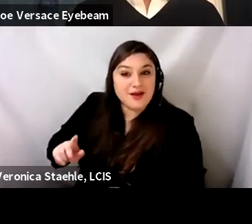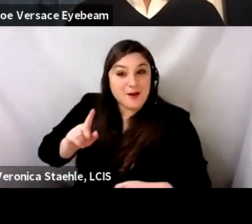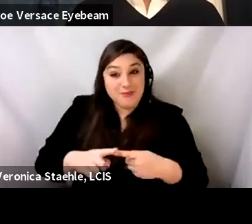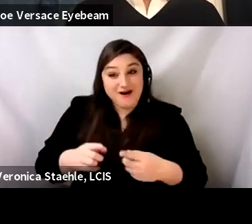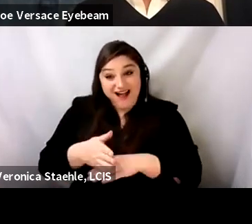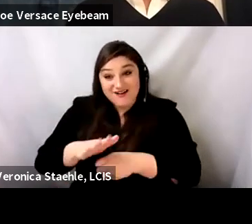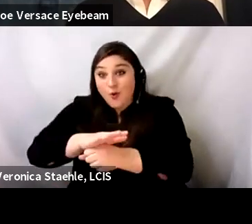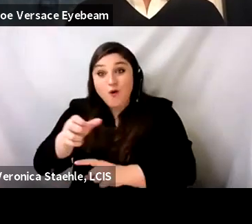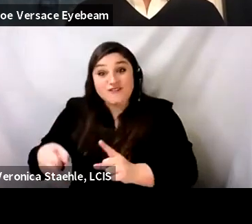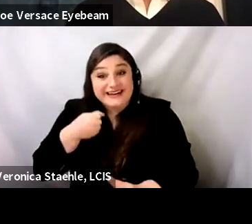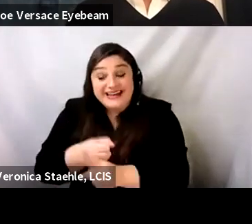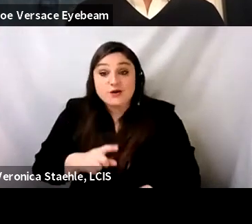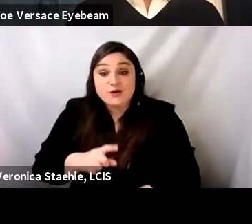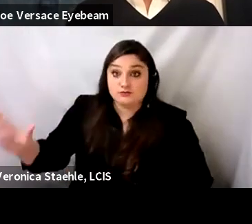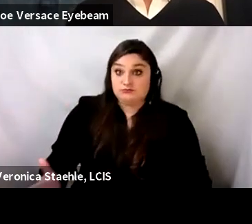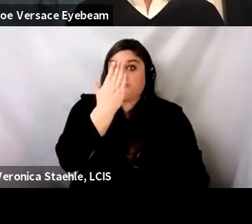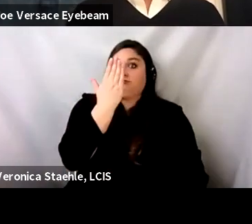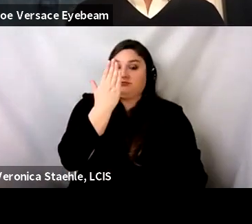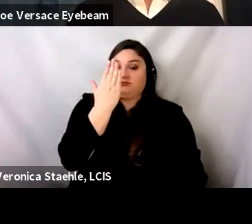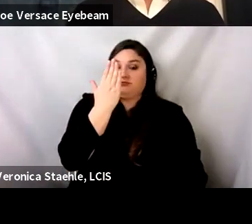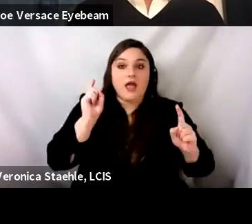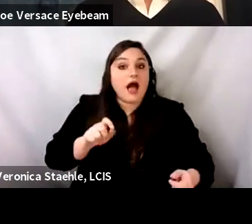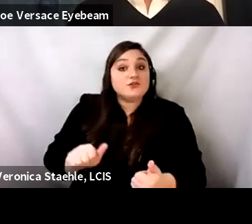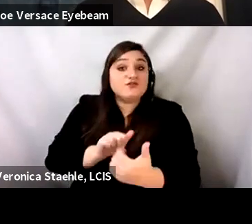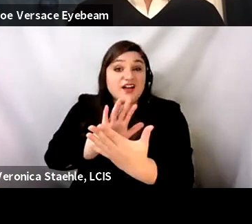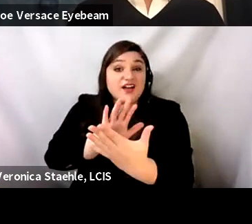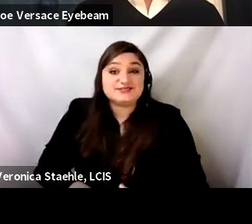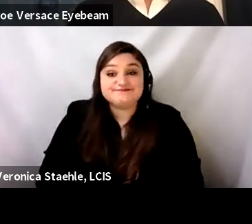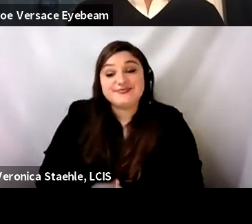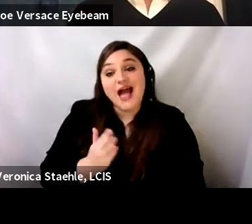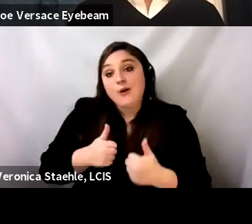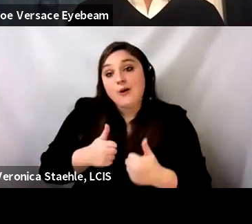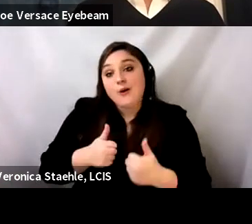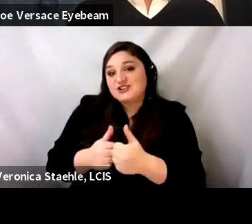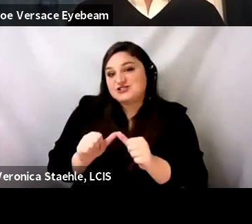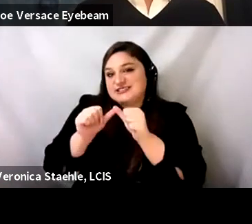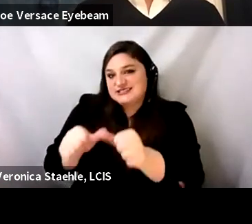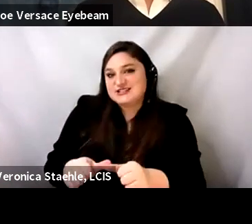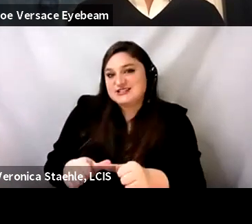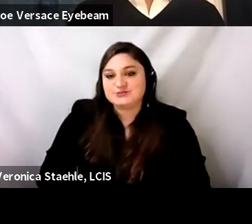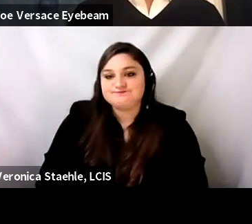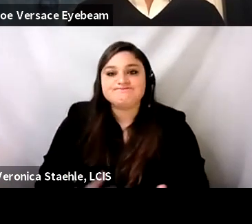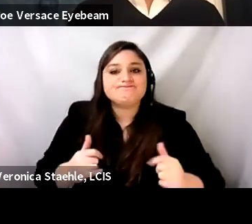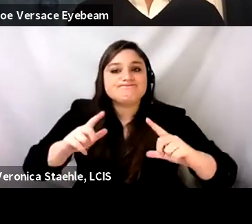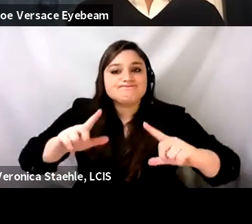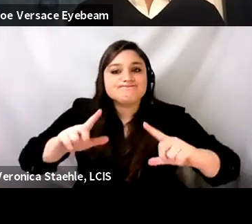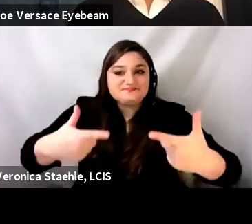it's the challenges are continuing. Francis, so the question is really, how